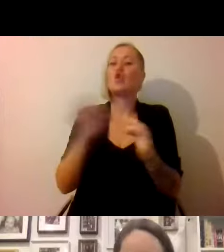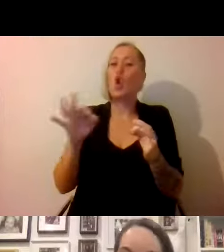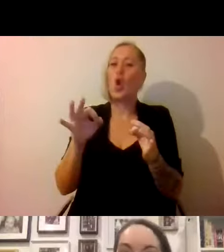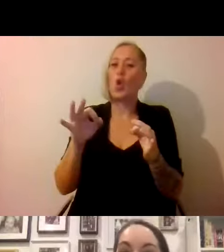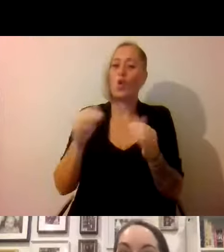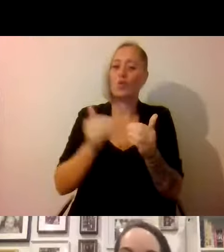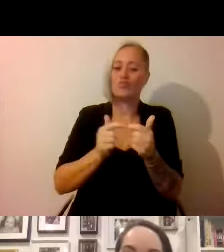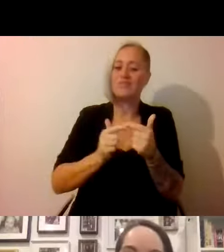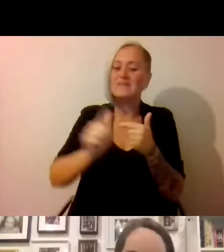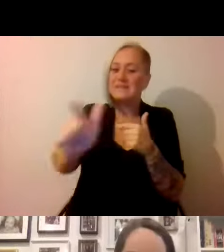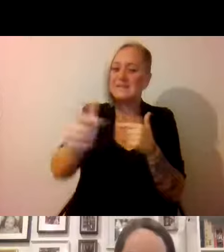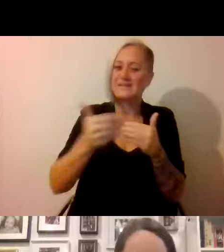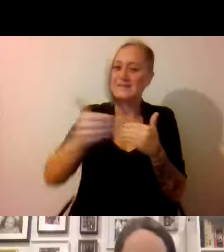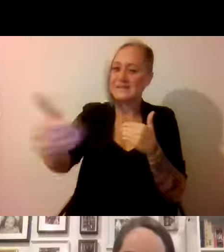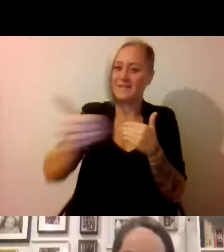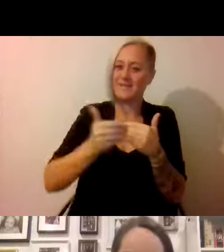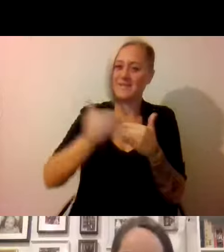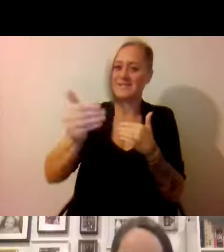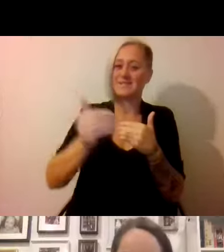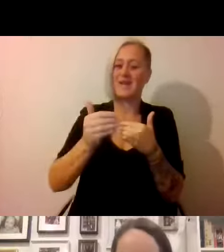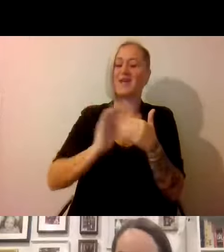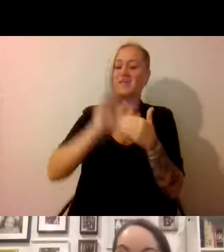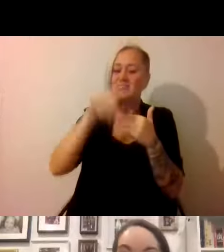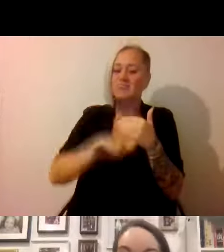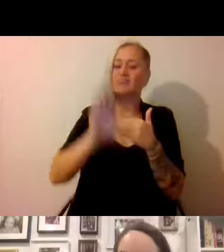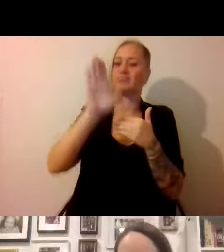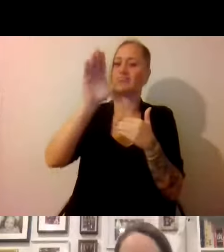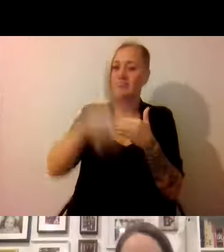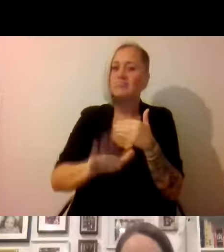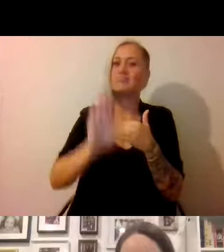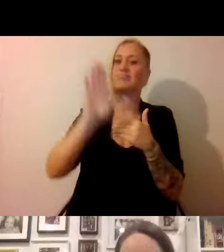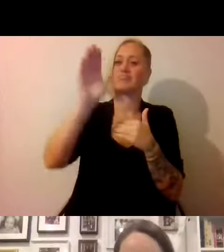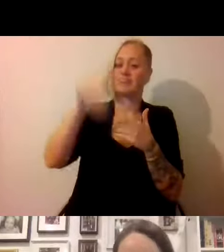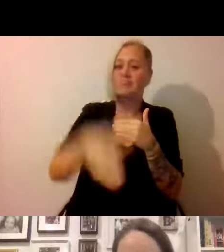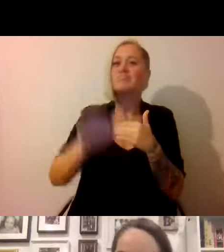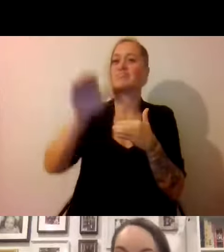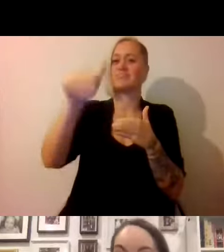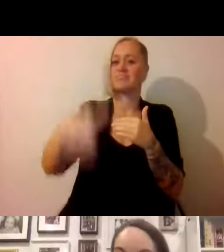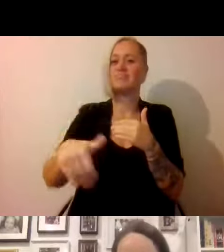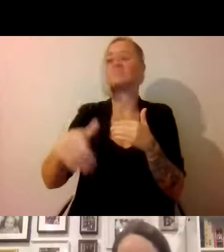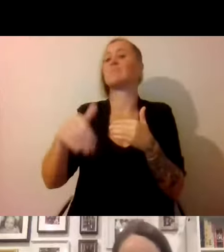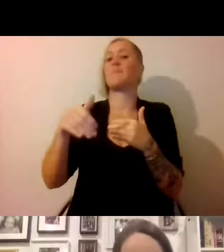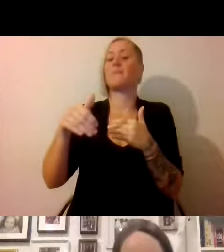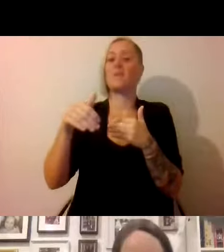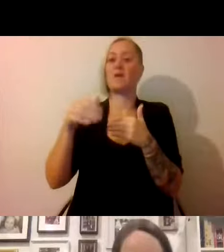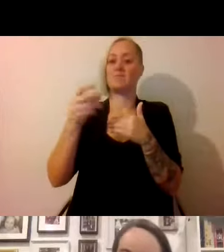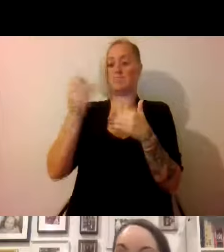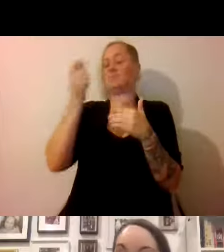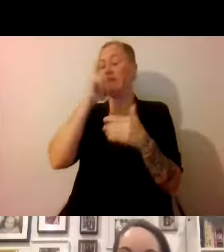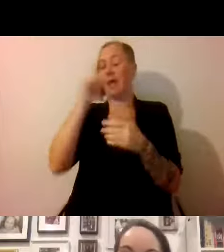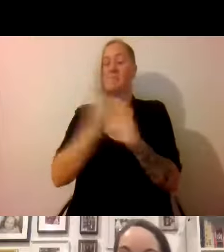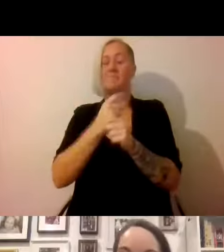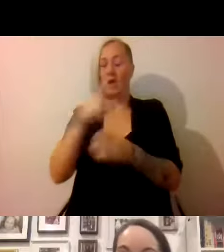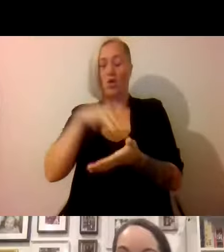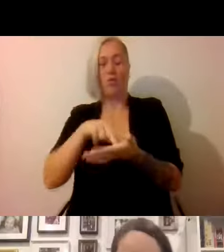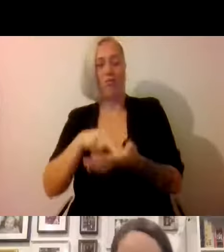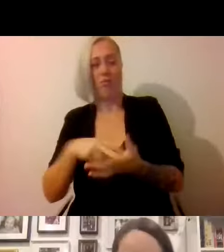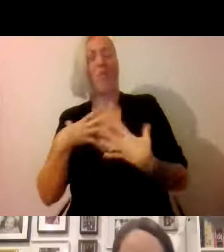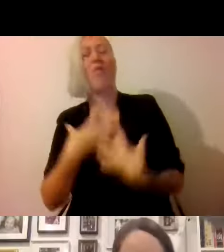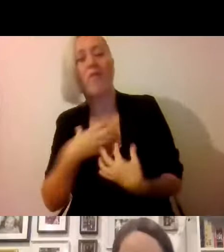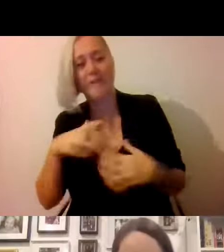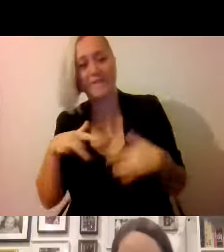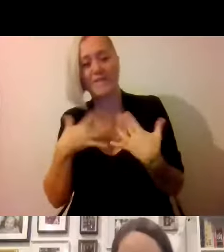Grief comes in waves, paroxysms, sudden apprehensions that weaken the knees and blind the eyes and obliterate the dailiness